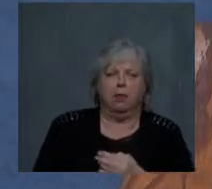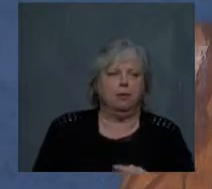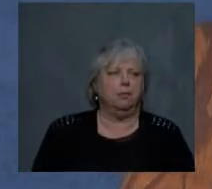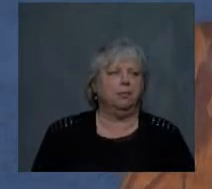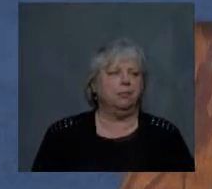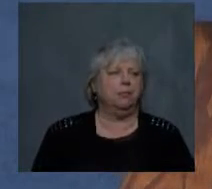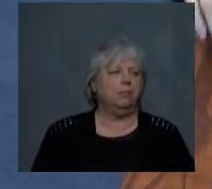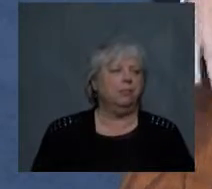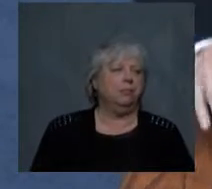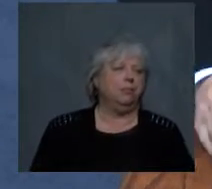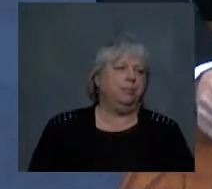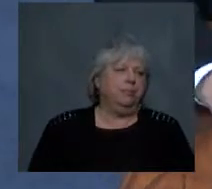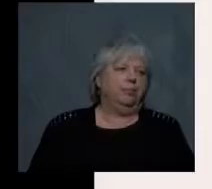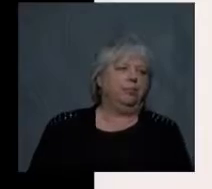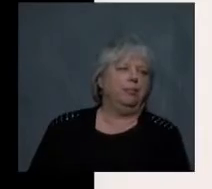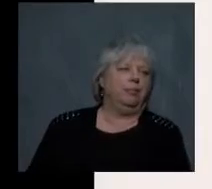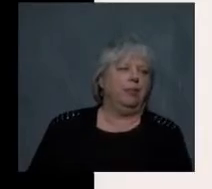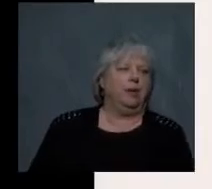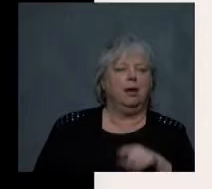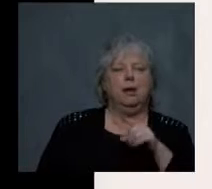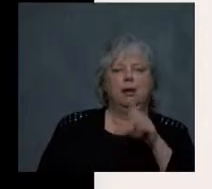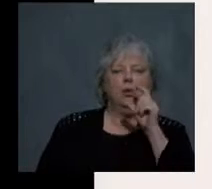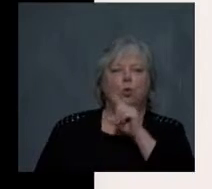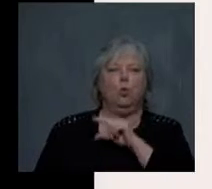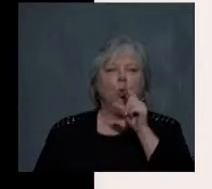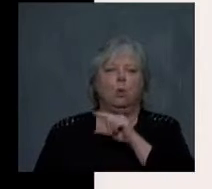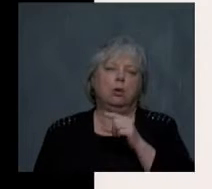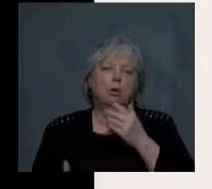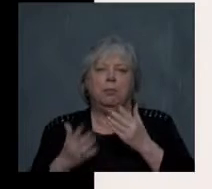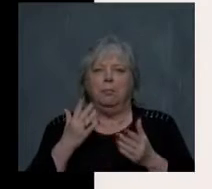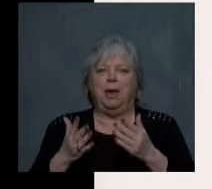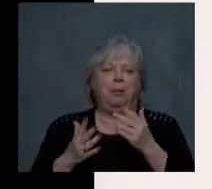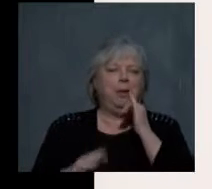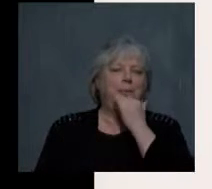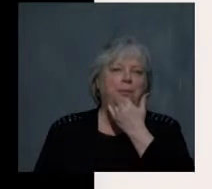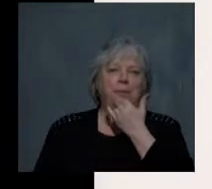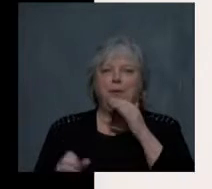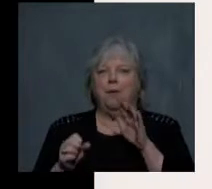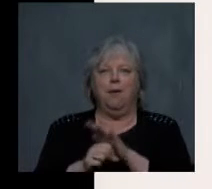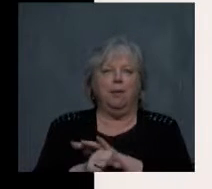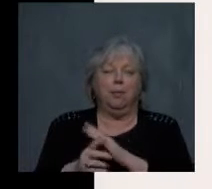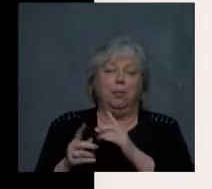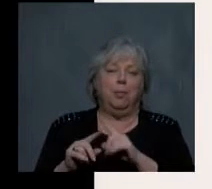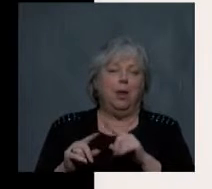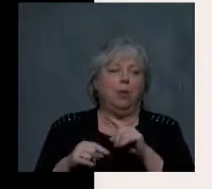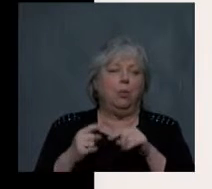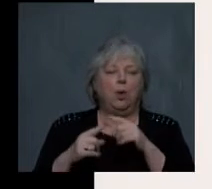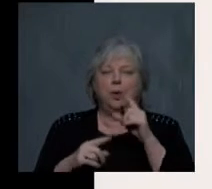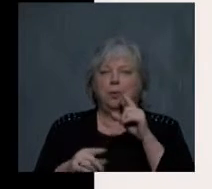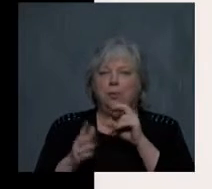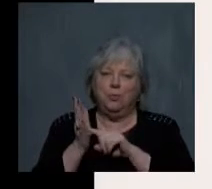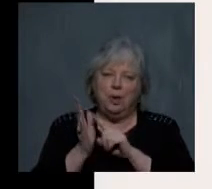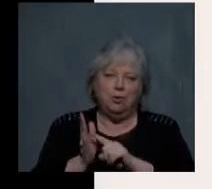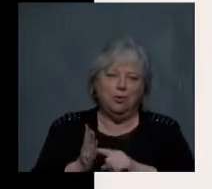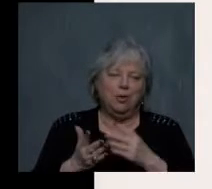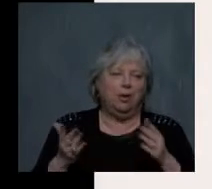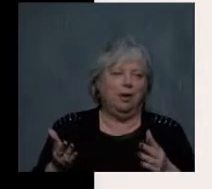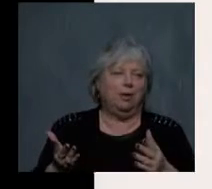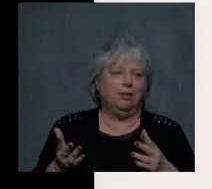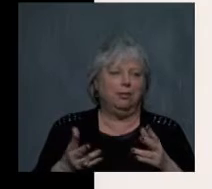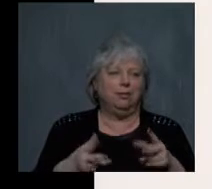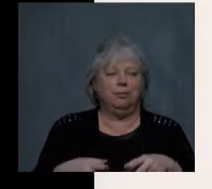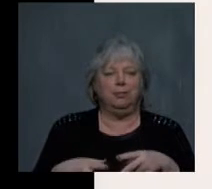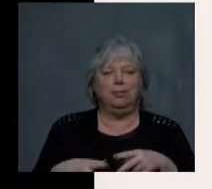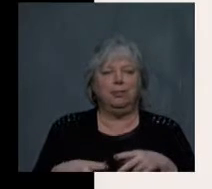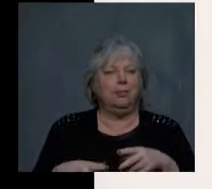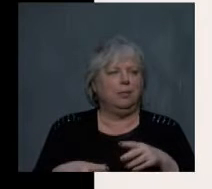This is Google, so it may be totally wrong, okay? But when you research things, you go pull things up.